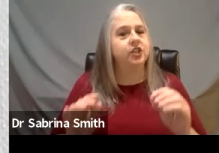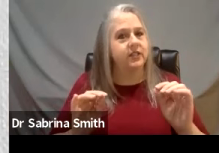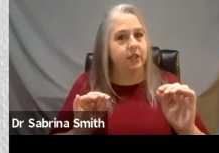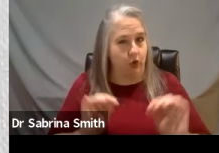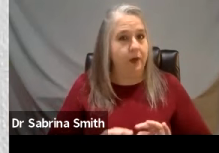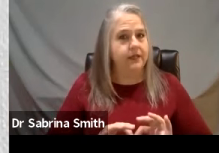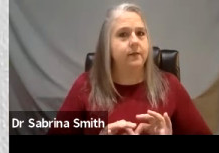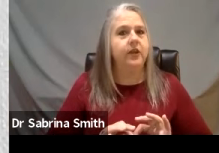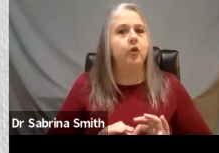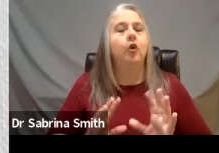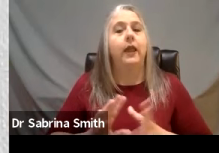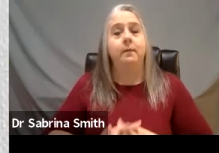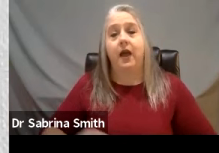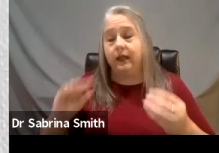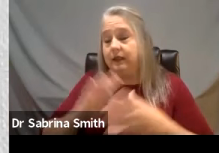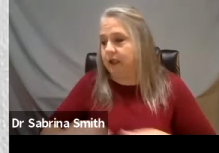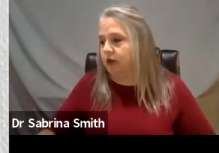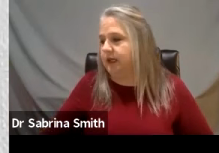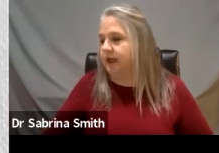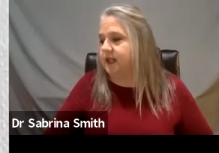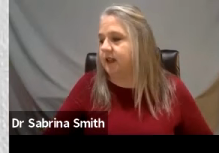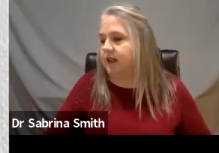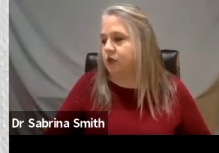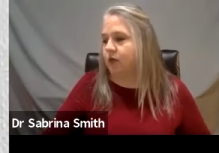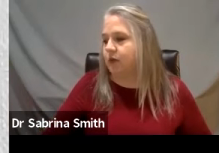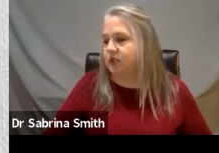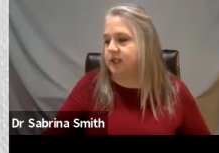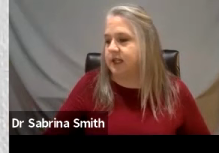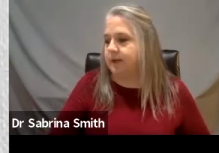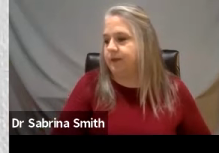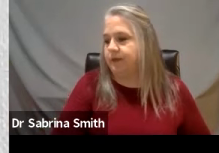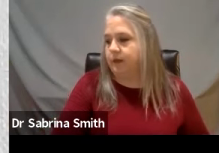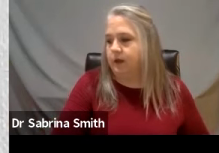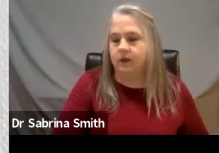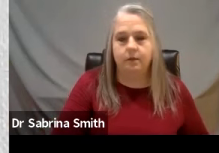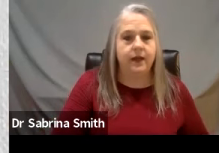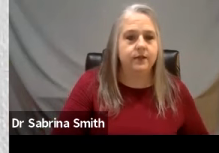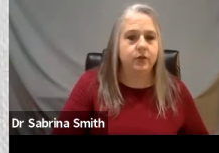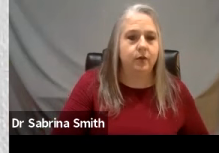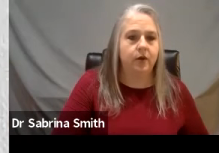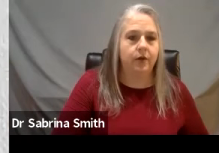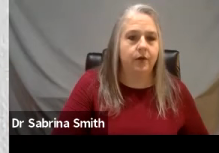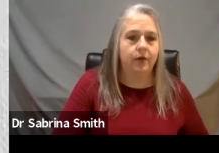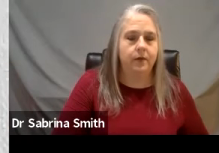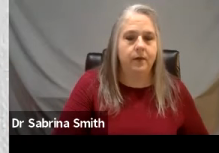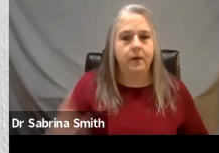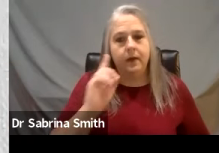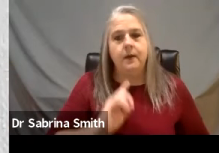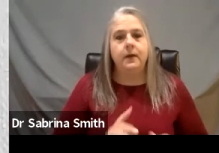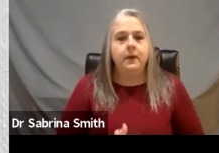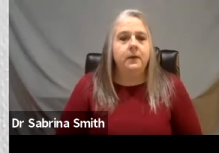I just interpreting something, or am I literally like telling that story representing my consumer?